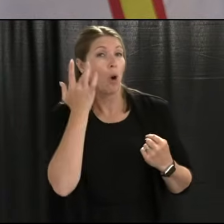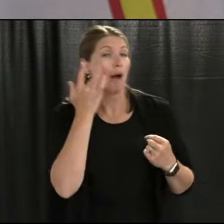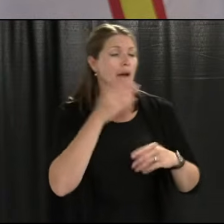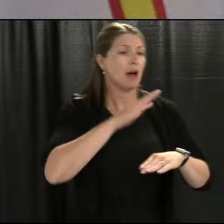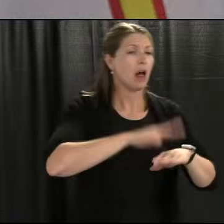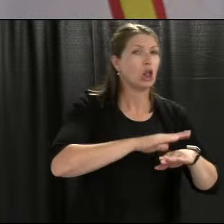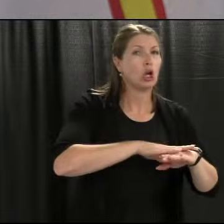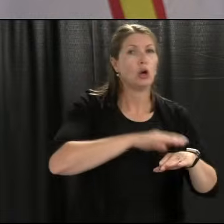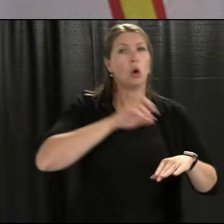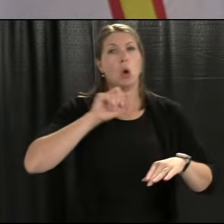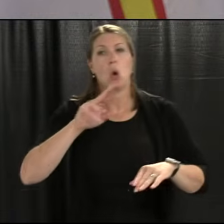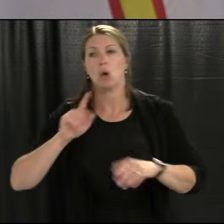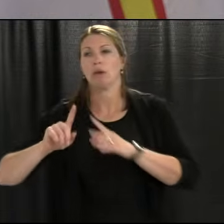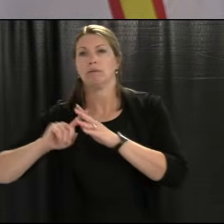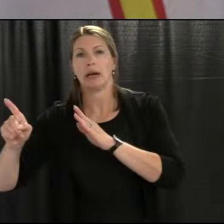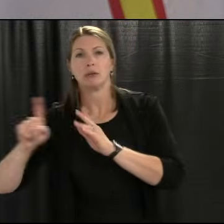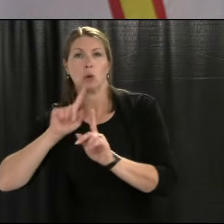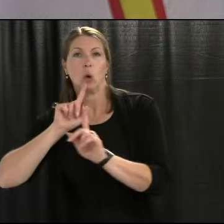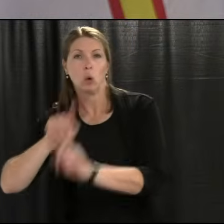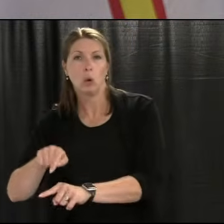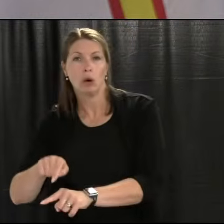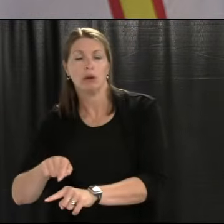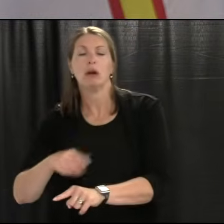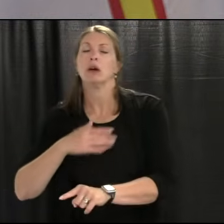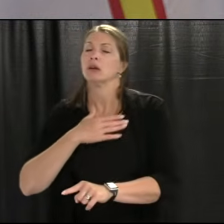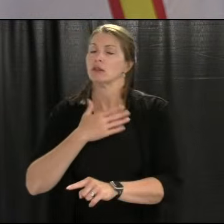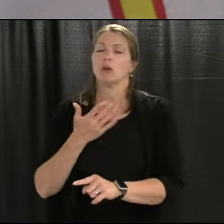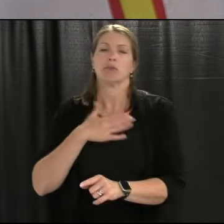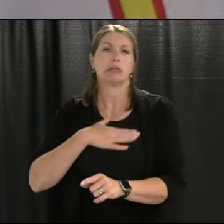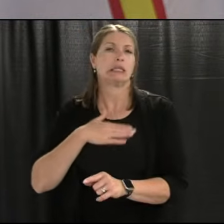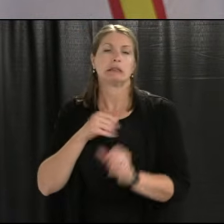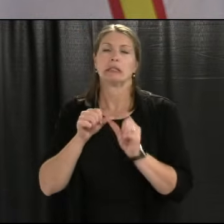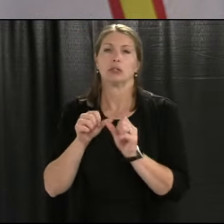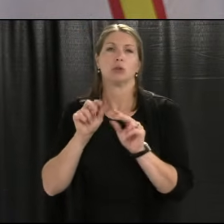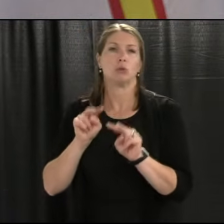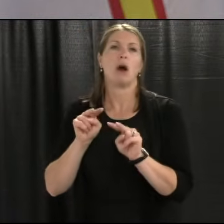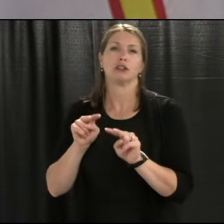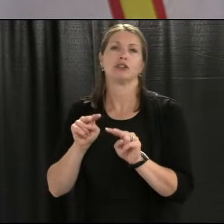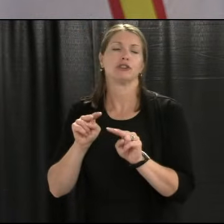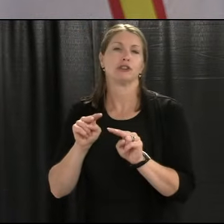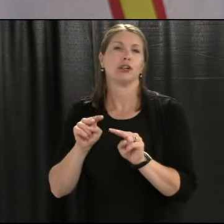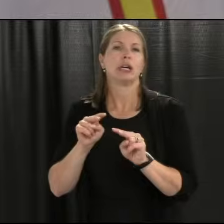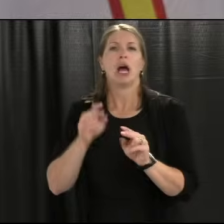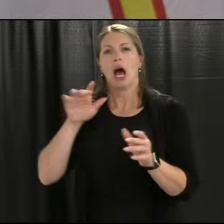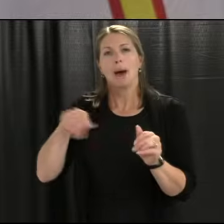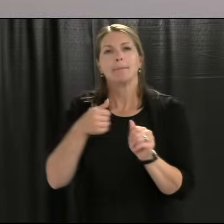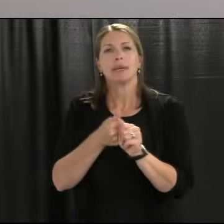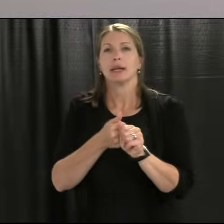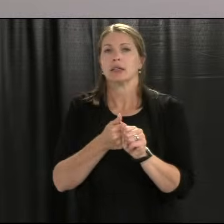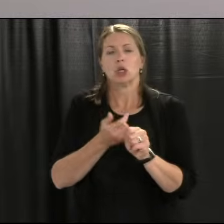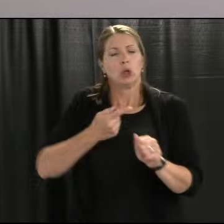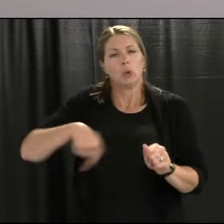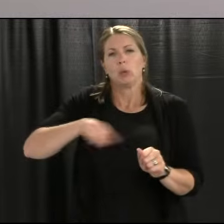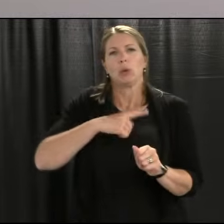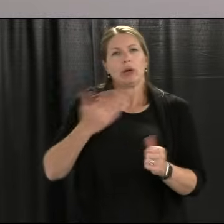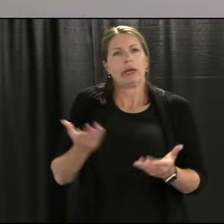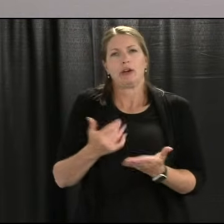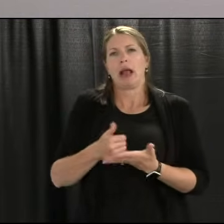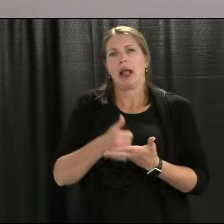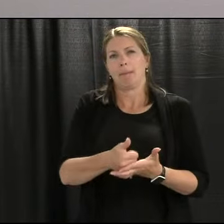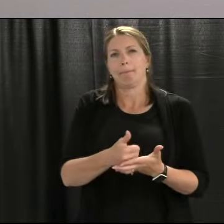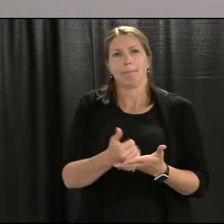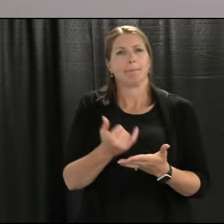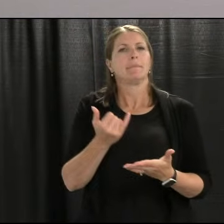certainly contact us through the information Minister Haggie has provided if they might need additional help. For example, as you said, their family aren't here to help them. Can you give us a